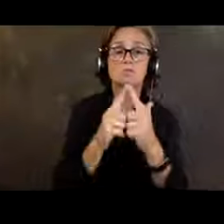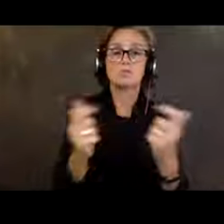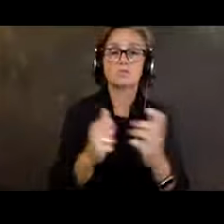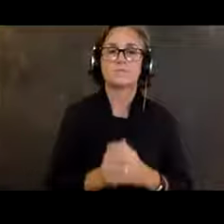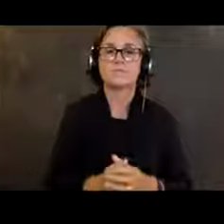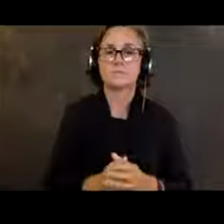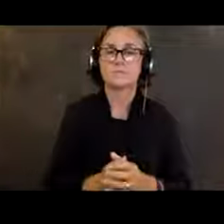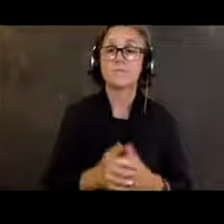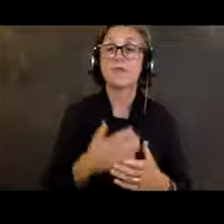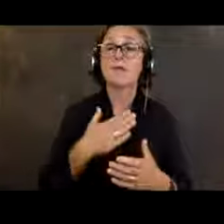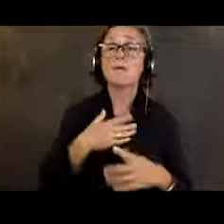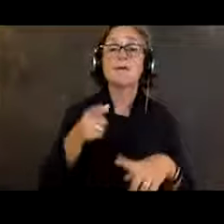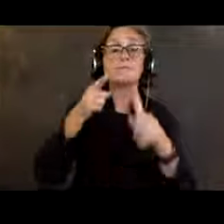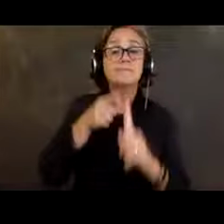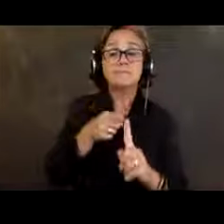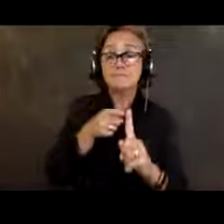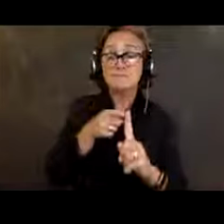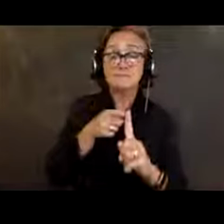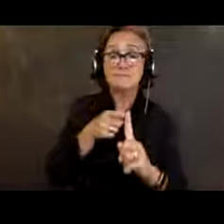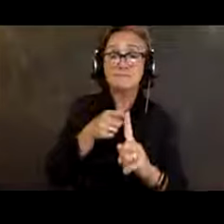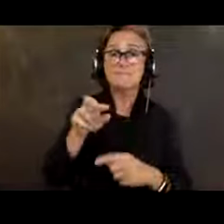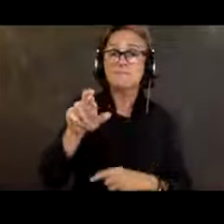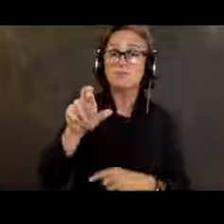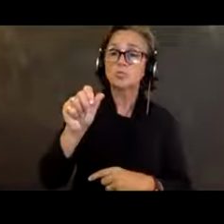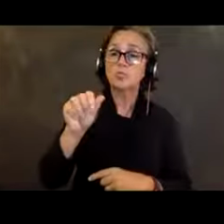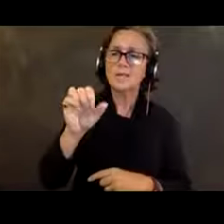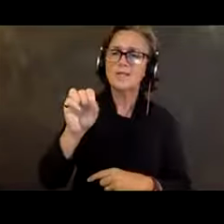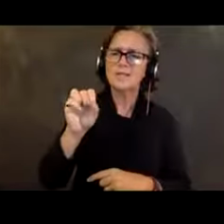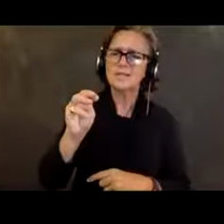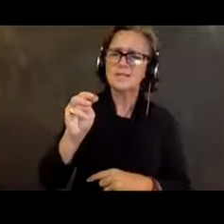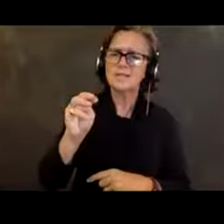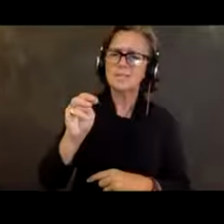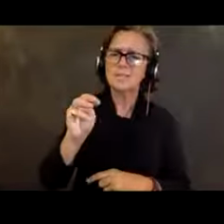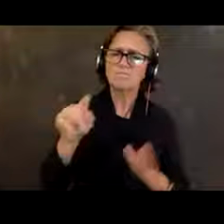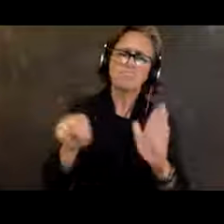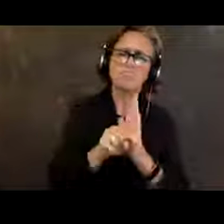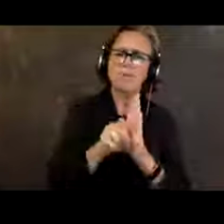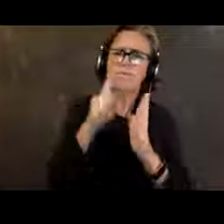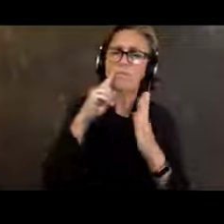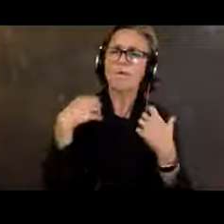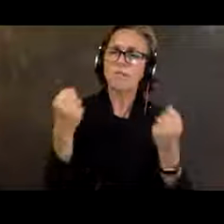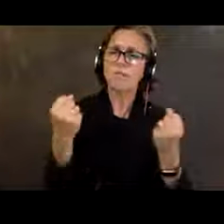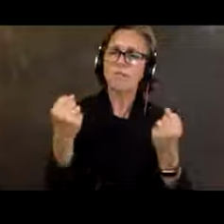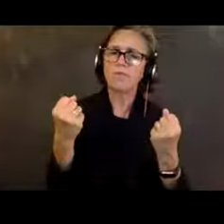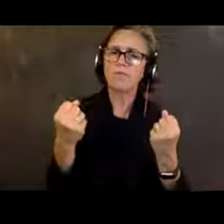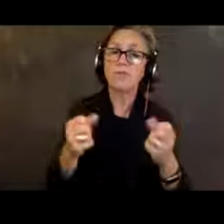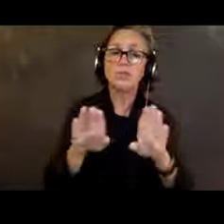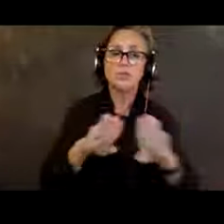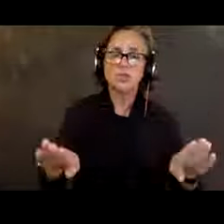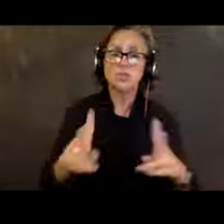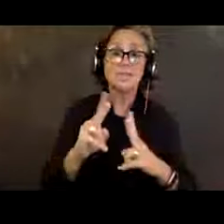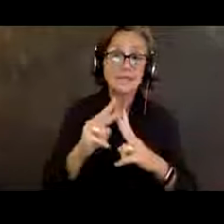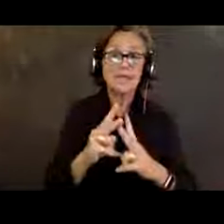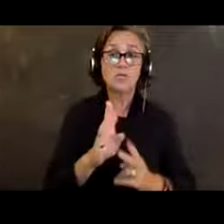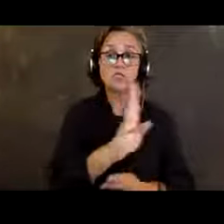And in summary, racism does harm health. Children directly experiencing and bystanders to